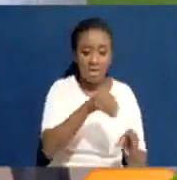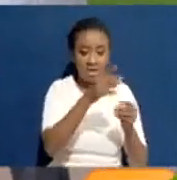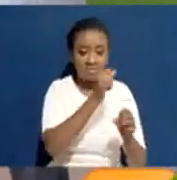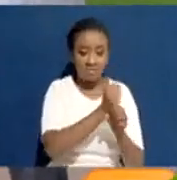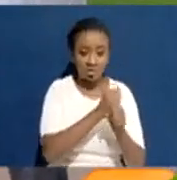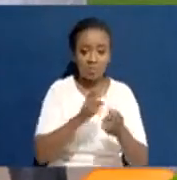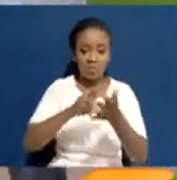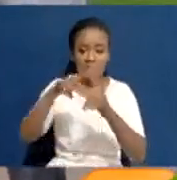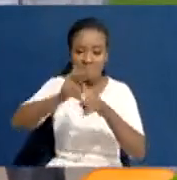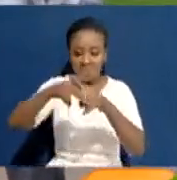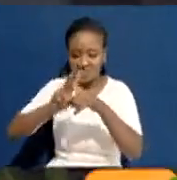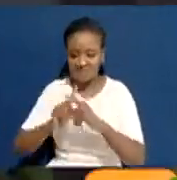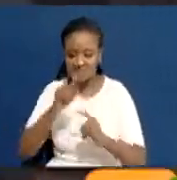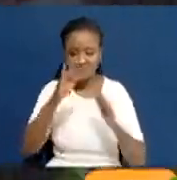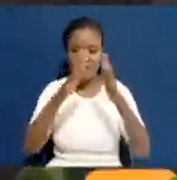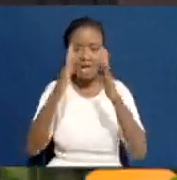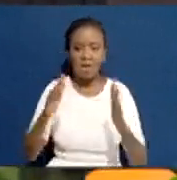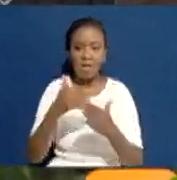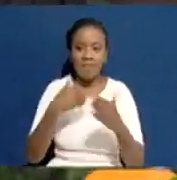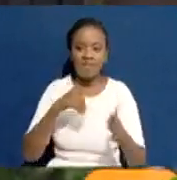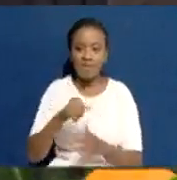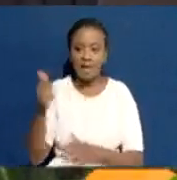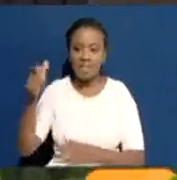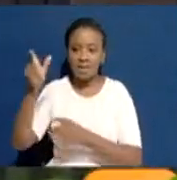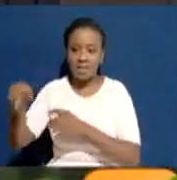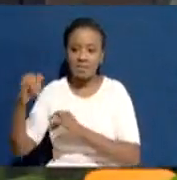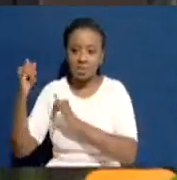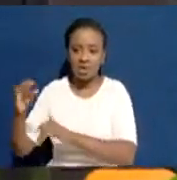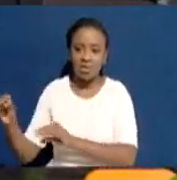before a new owner takes over.